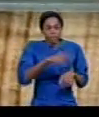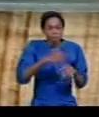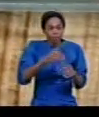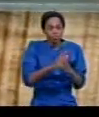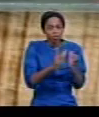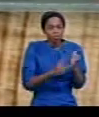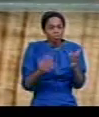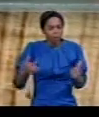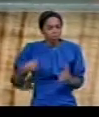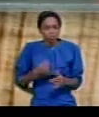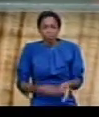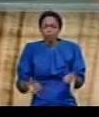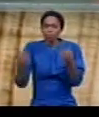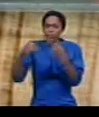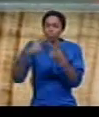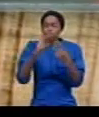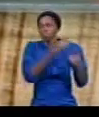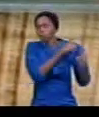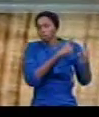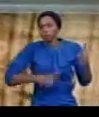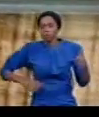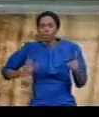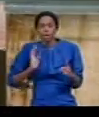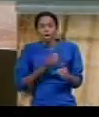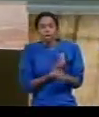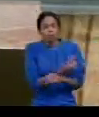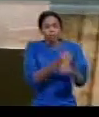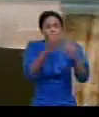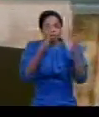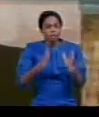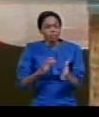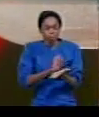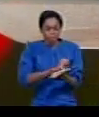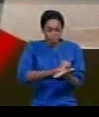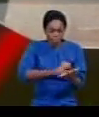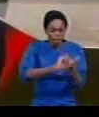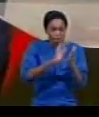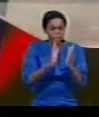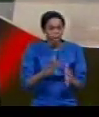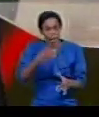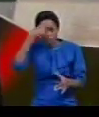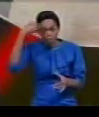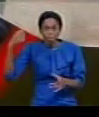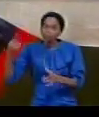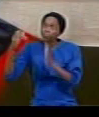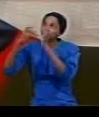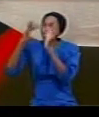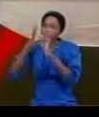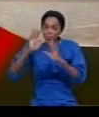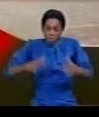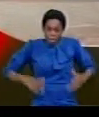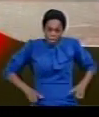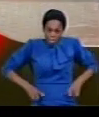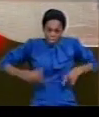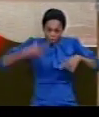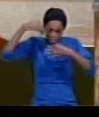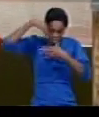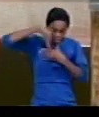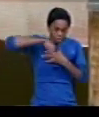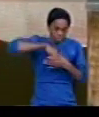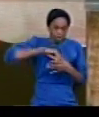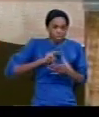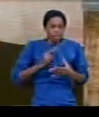Savior, our Redeemer, our Sanctifier. And now because he lives inside us, he produces